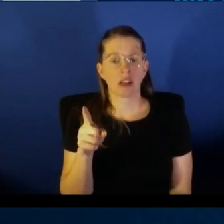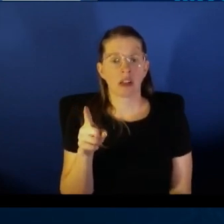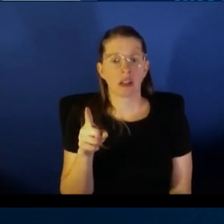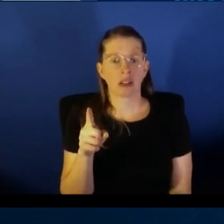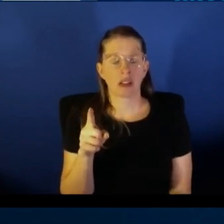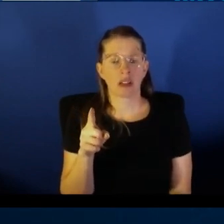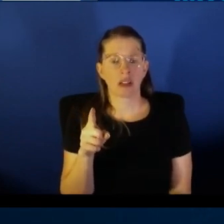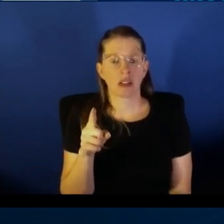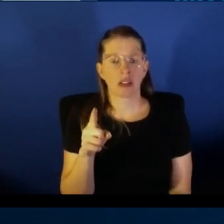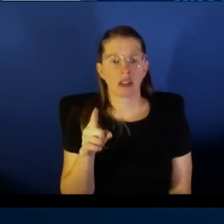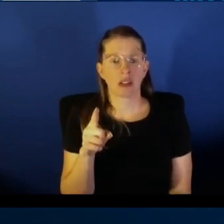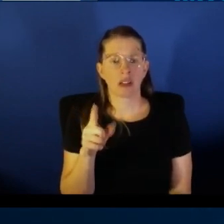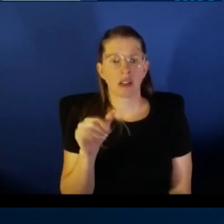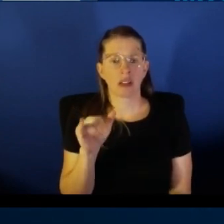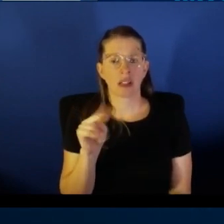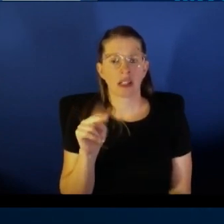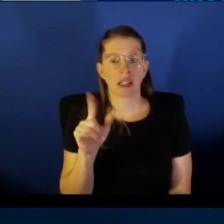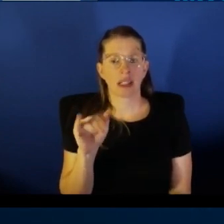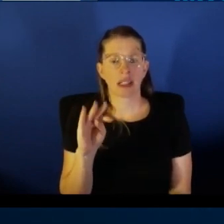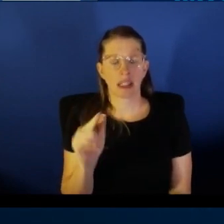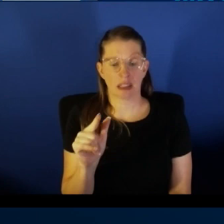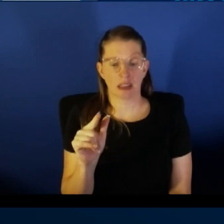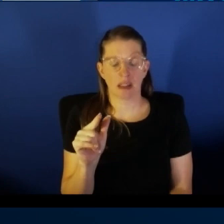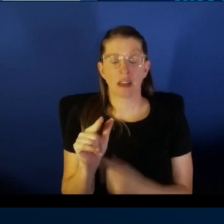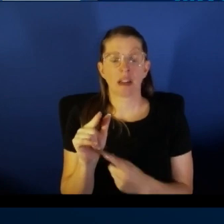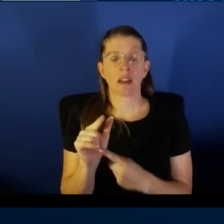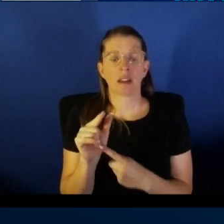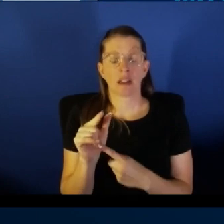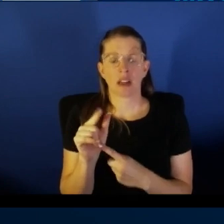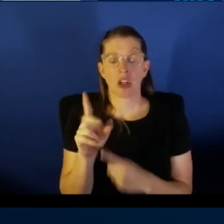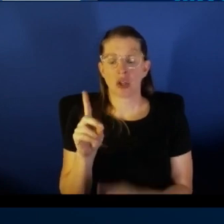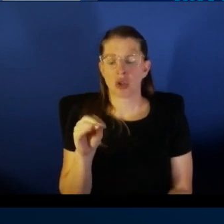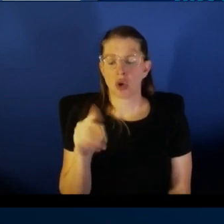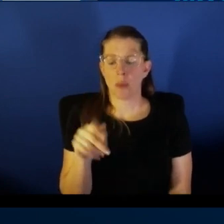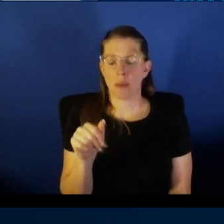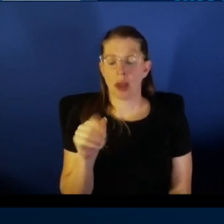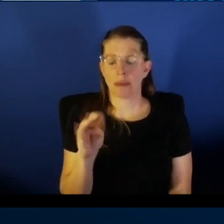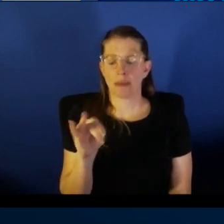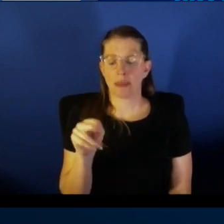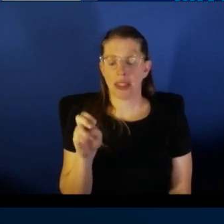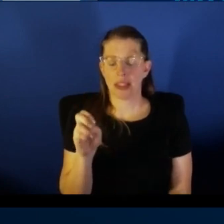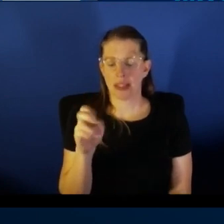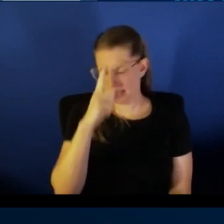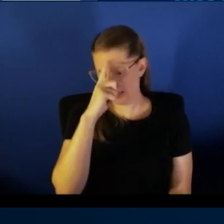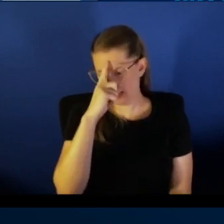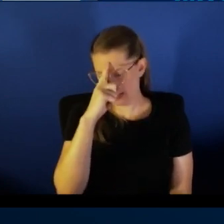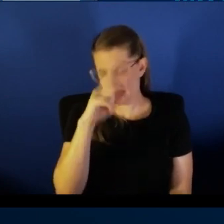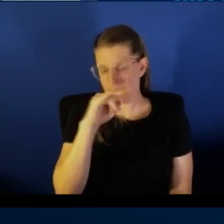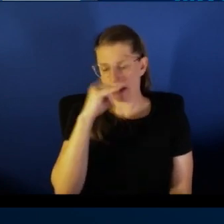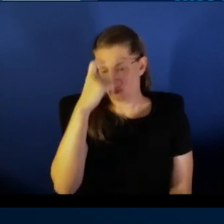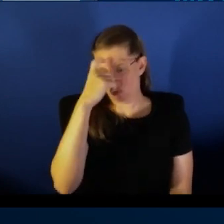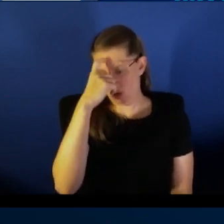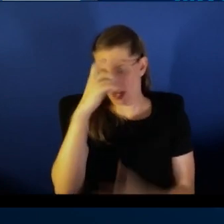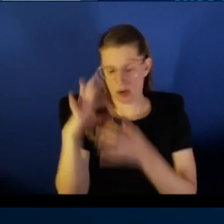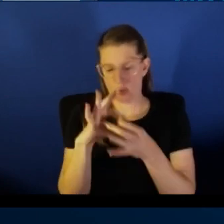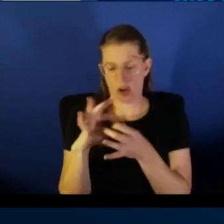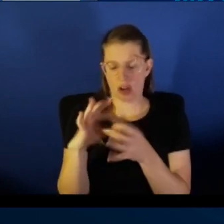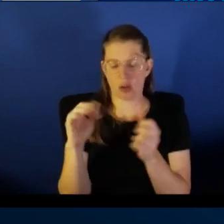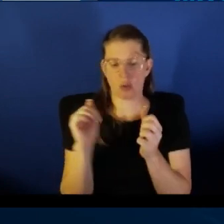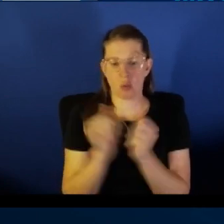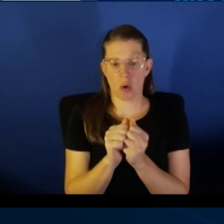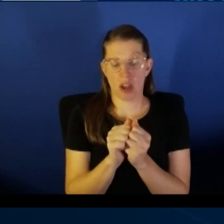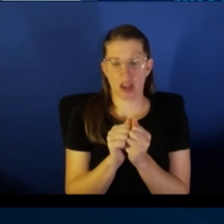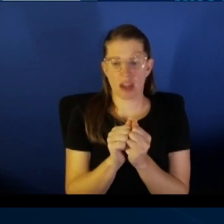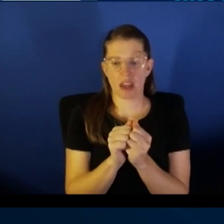asking, it's reported that the level of dopamine in kids' brains is related to autism. I want to know whether regular exercise can